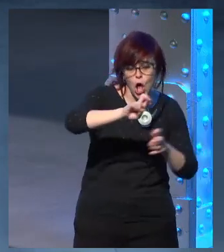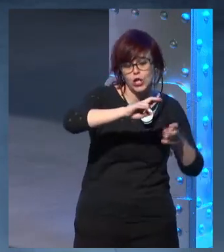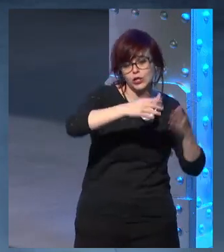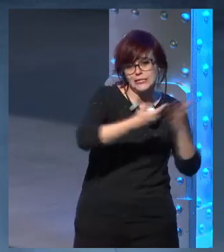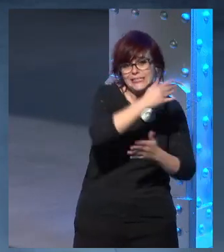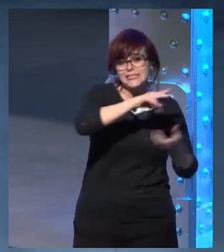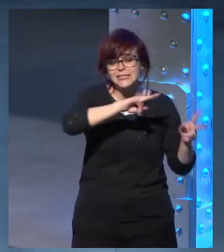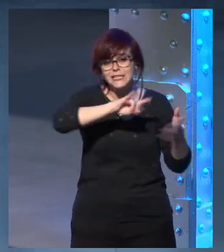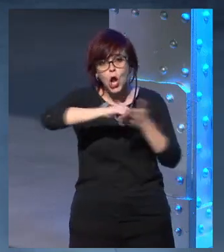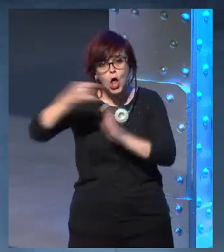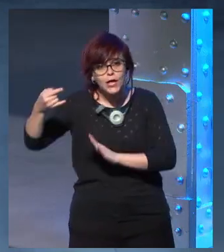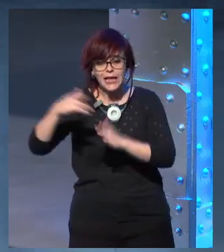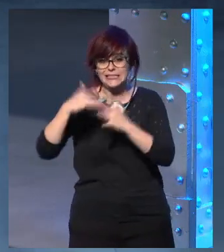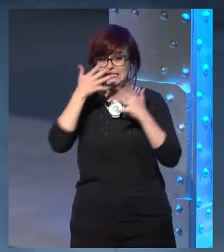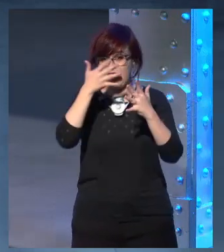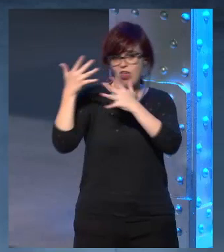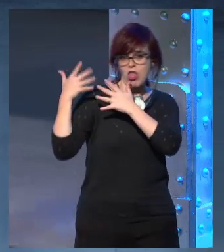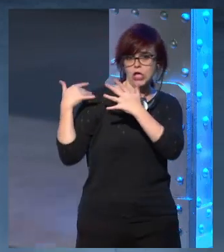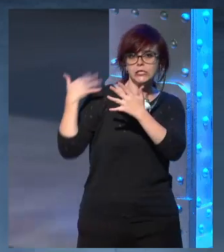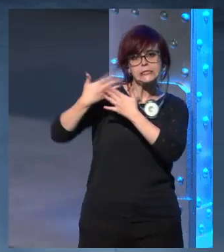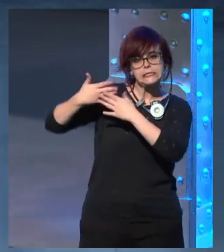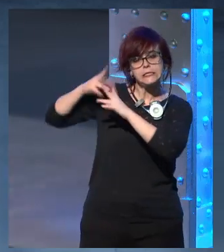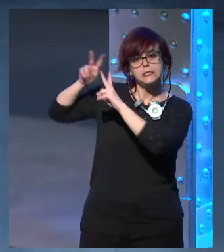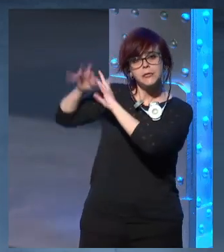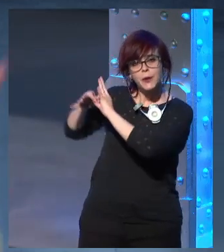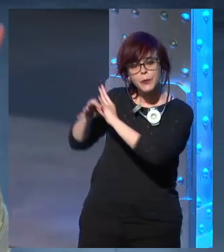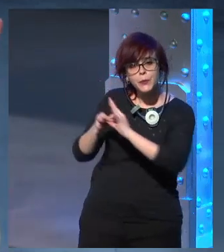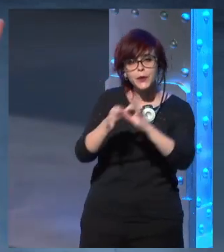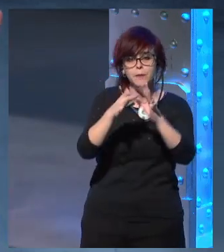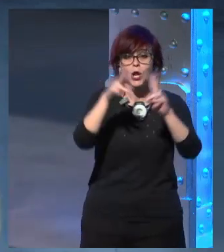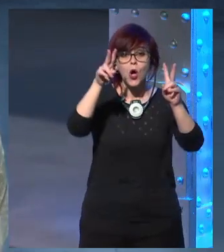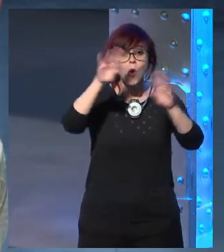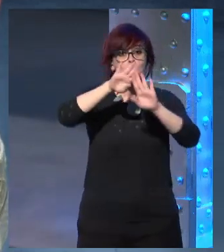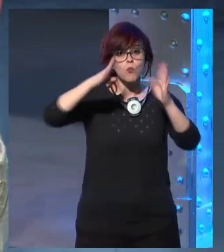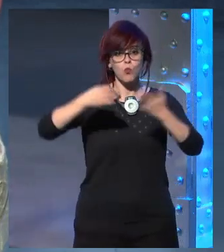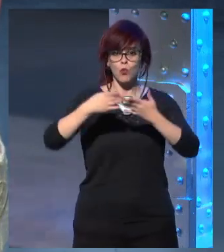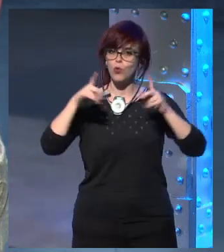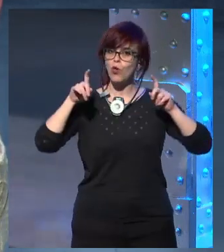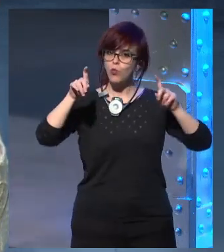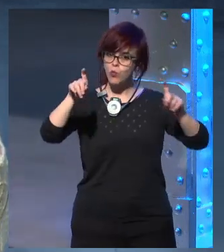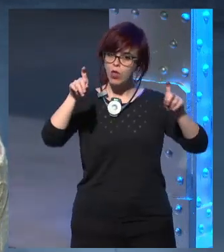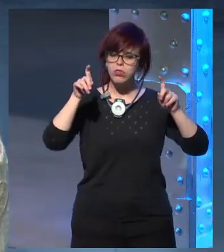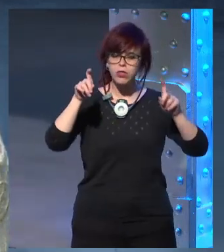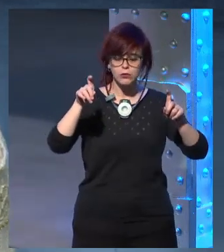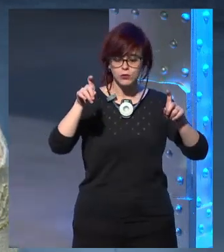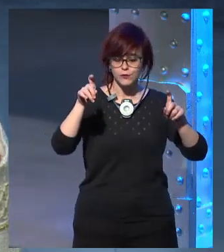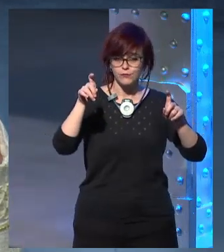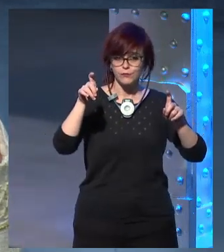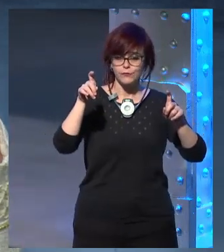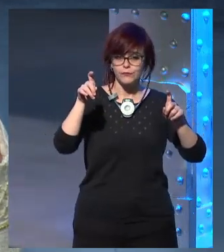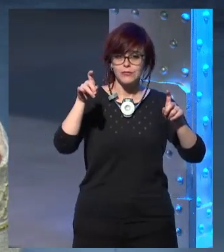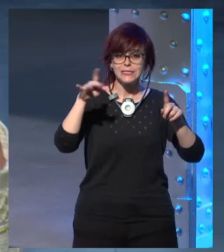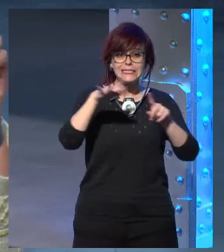things that I've learned is that, particularly in the world of education, it is impossible to